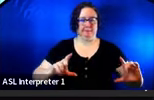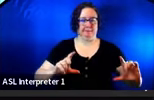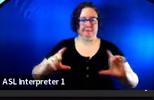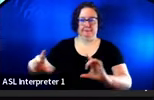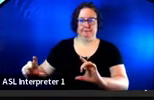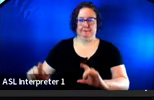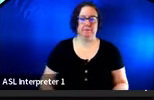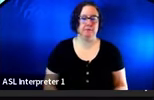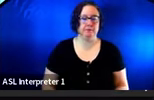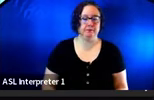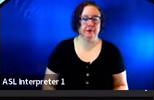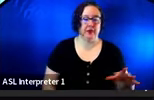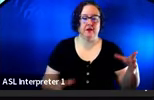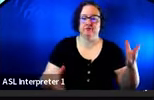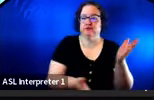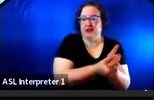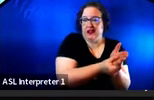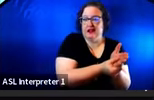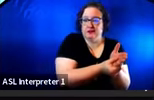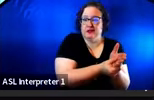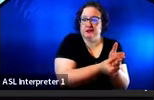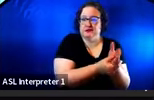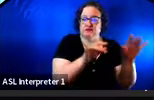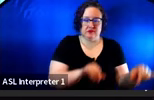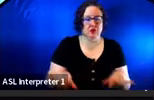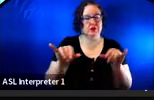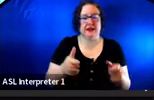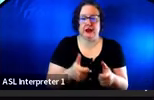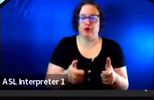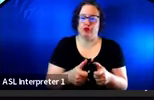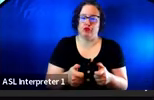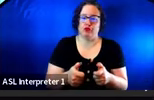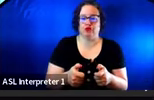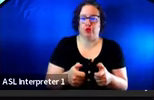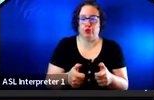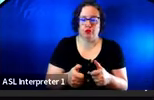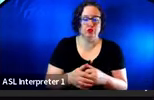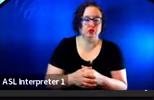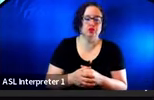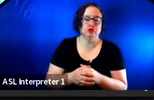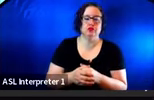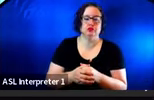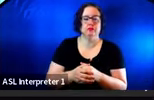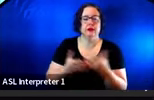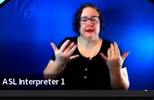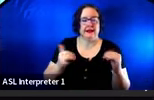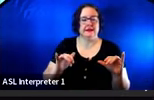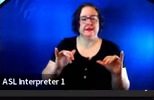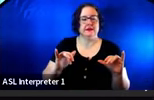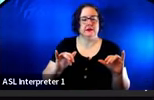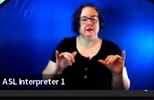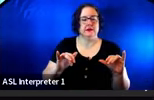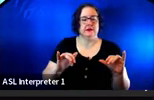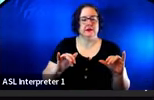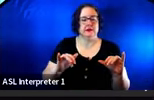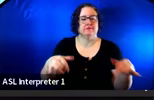controllers simply are attachments. They have attachments to standard controllers. I do still consider Xbox Adaptive Controller a standard